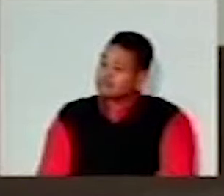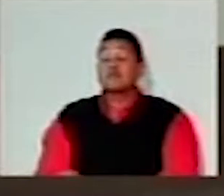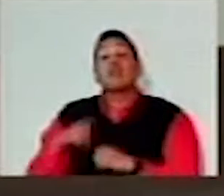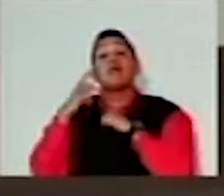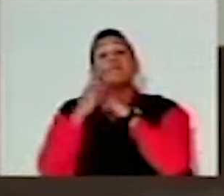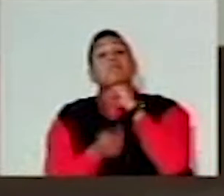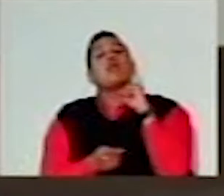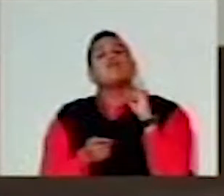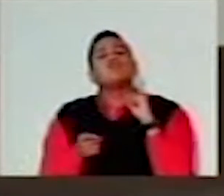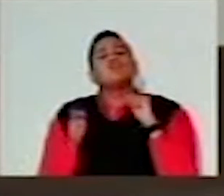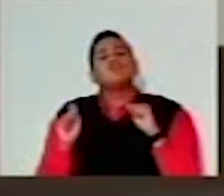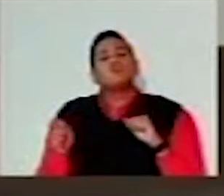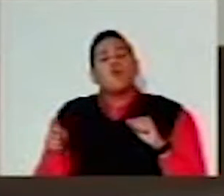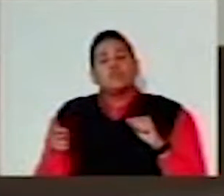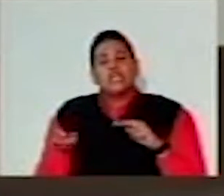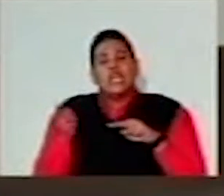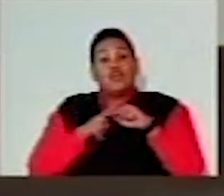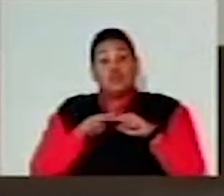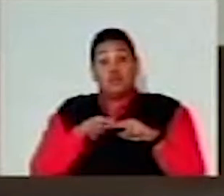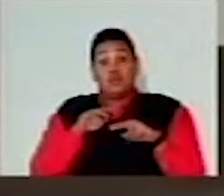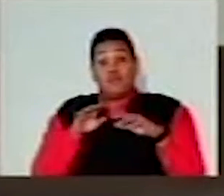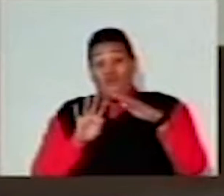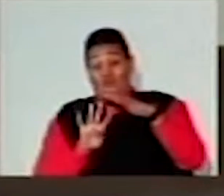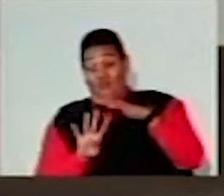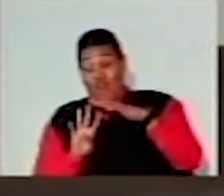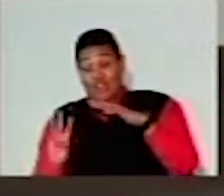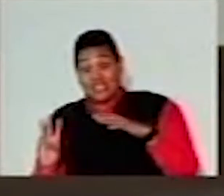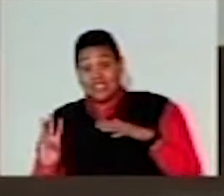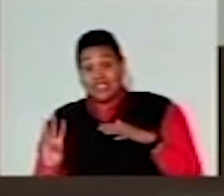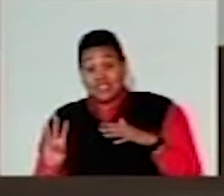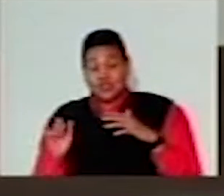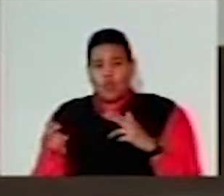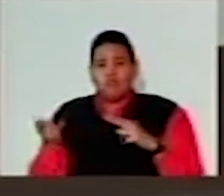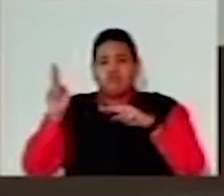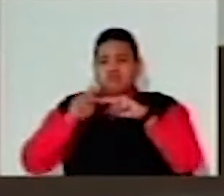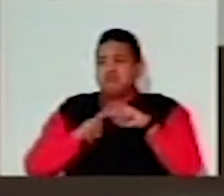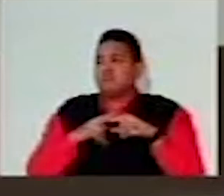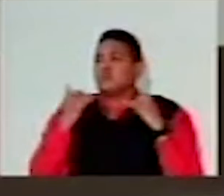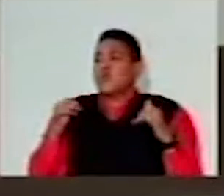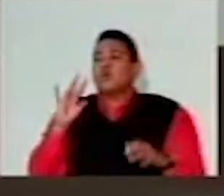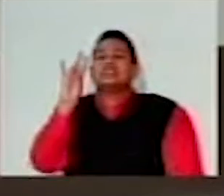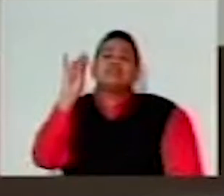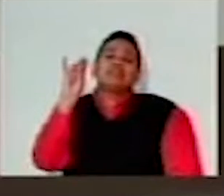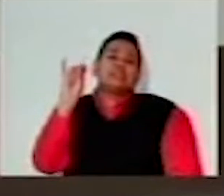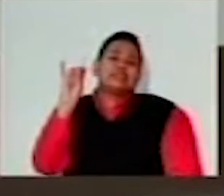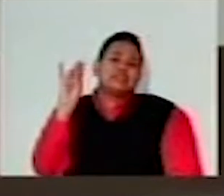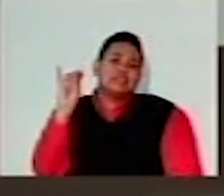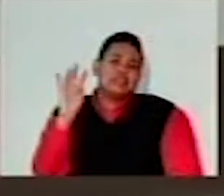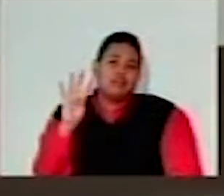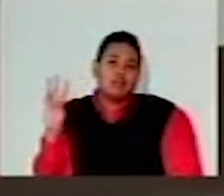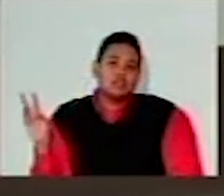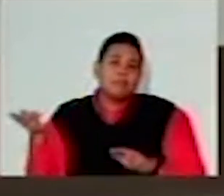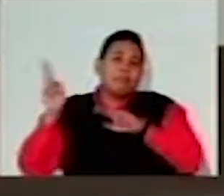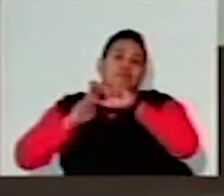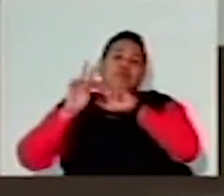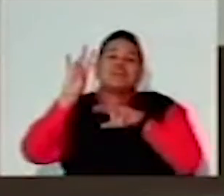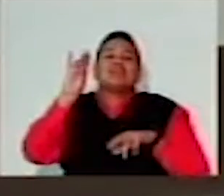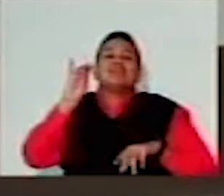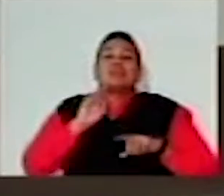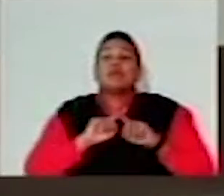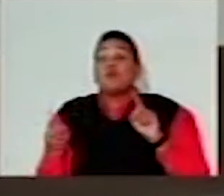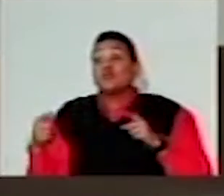46, I think it was, and at the moment the complement or the establishment is 70. But so far we have